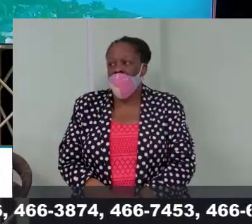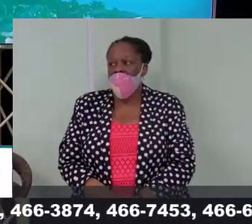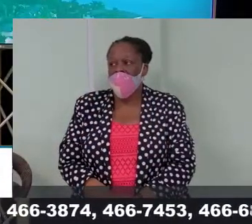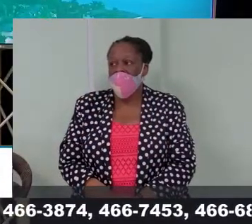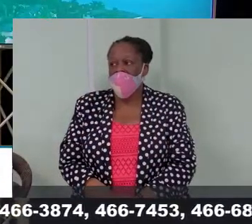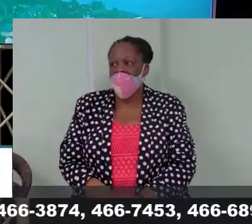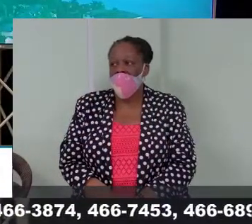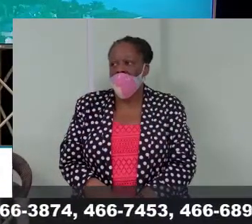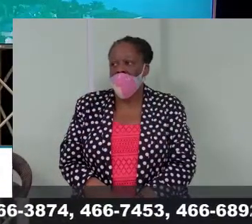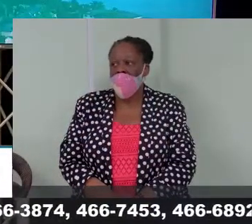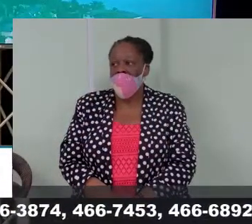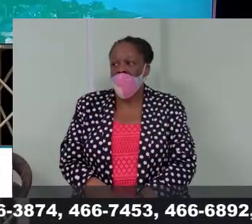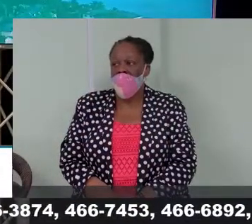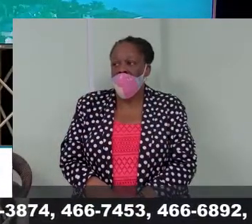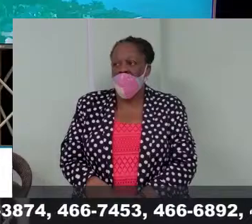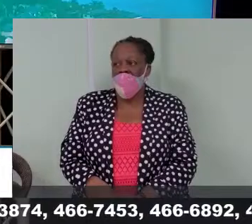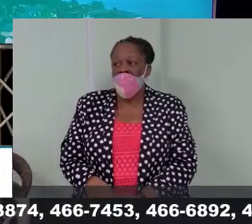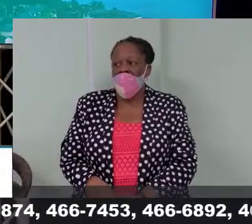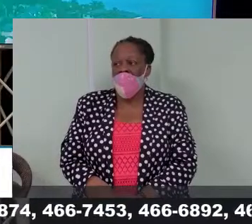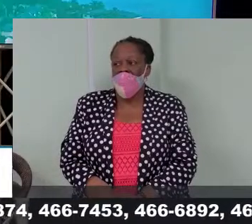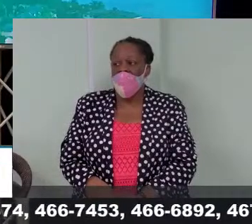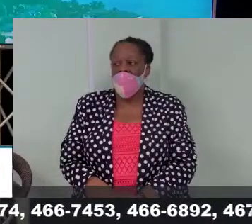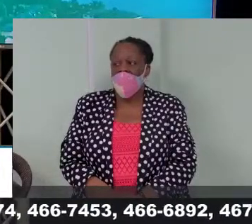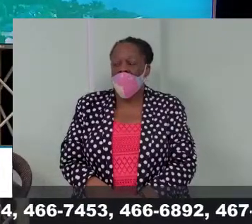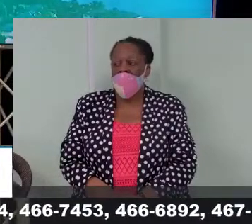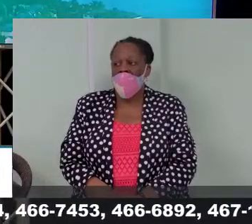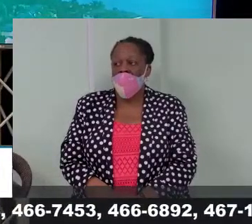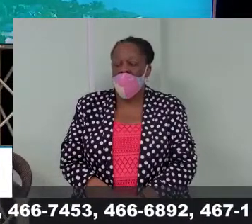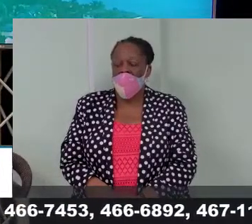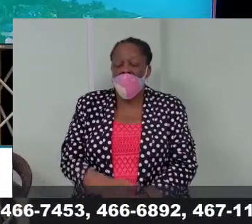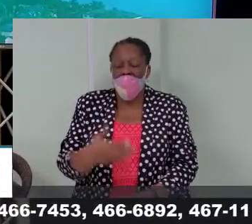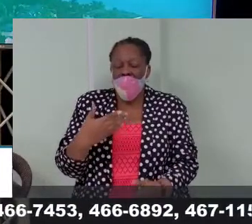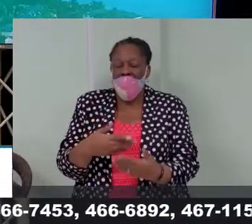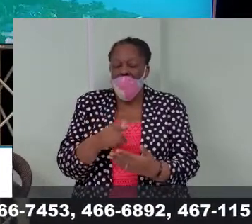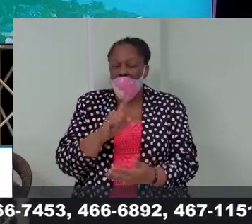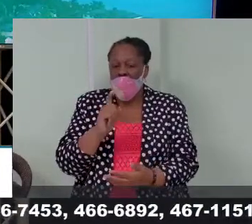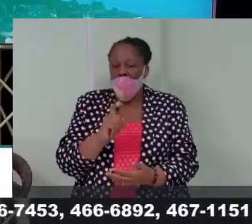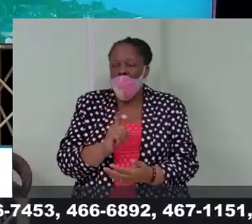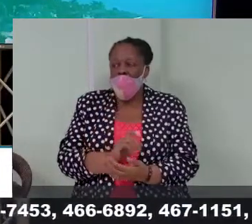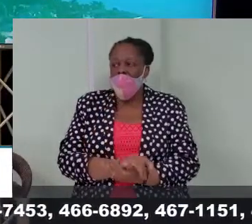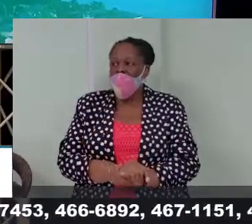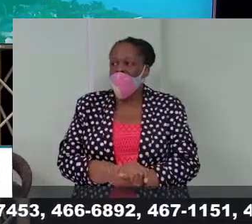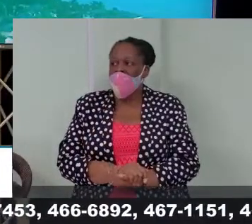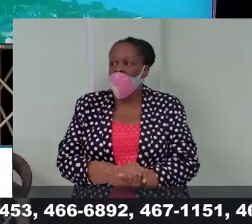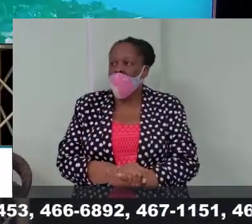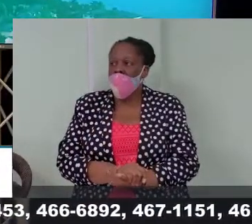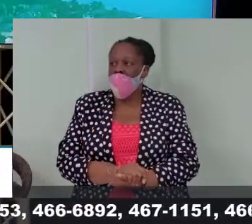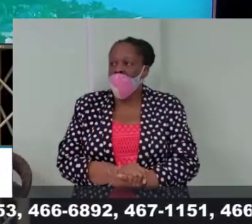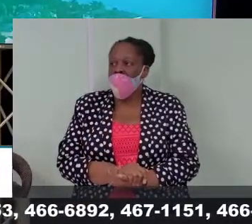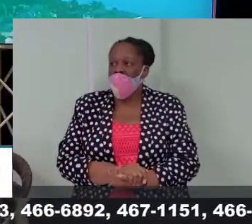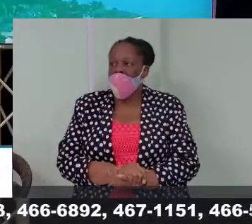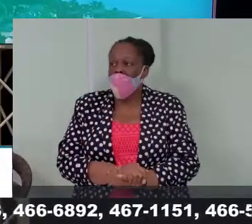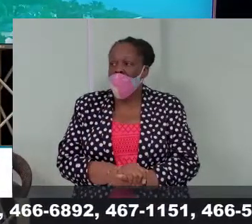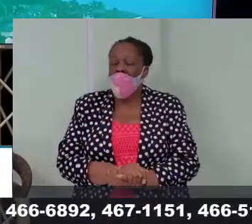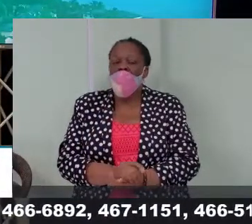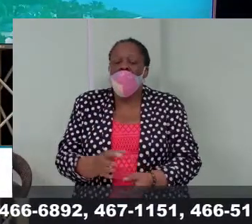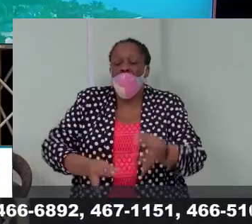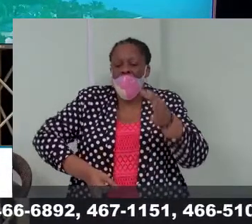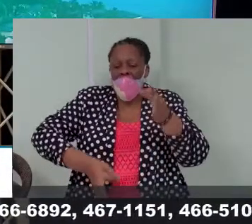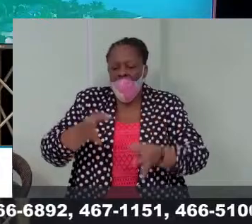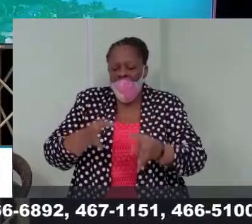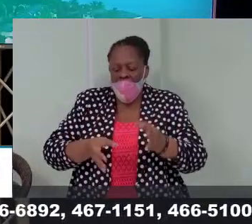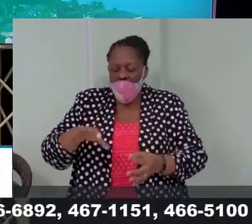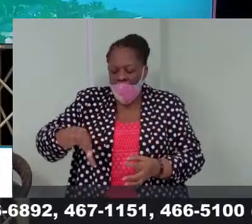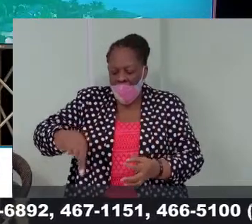very good question, Mr. Williams. And so once we would have identified a case,